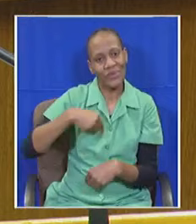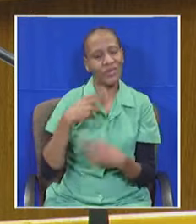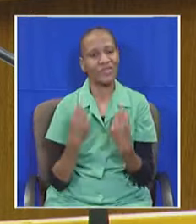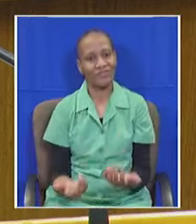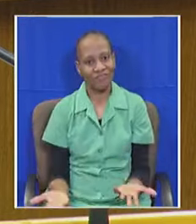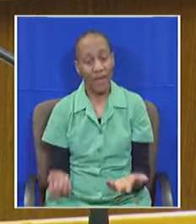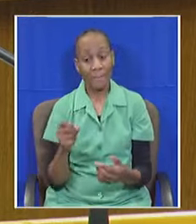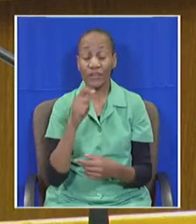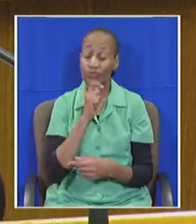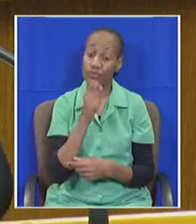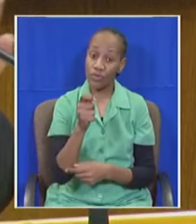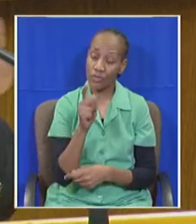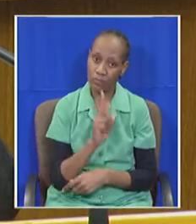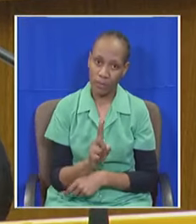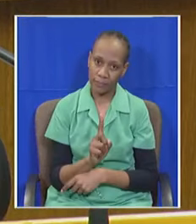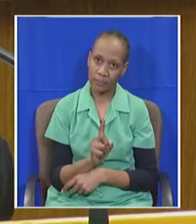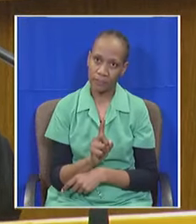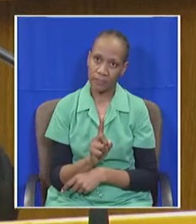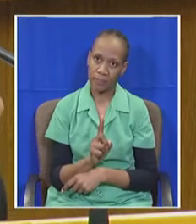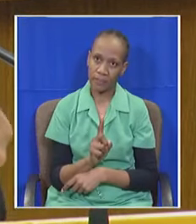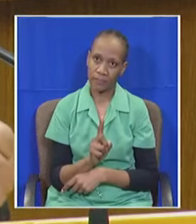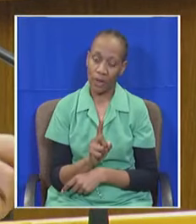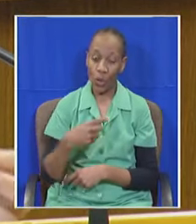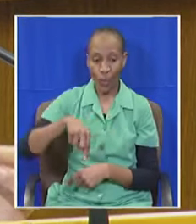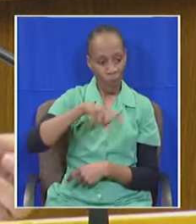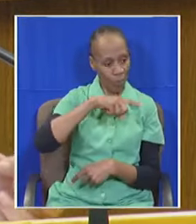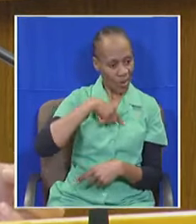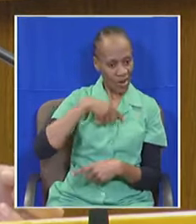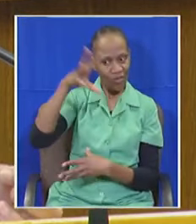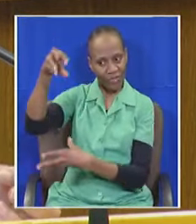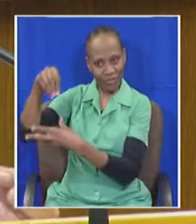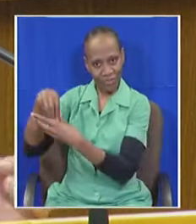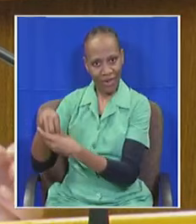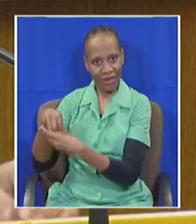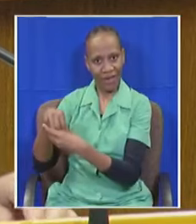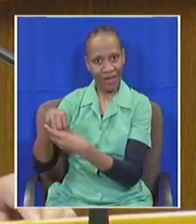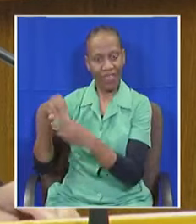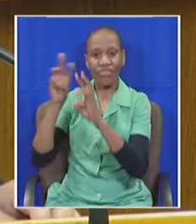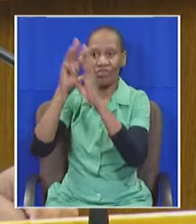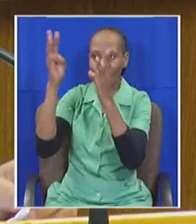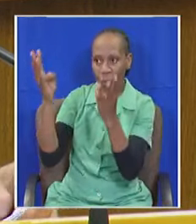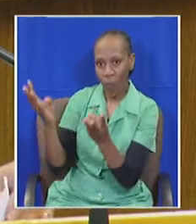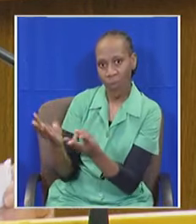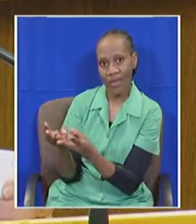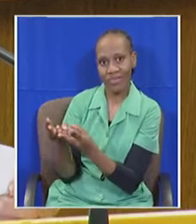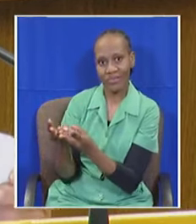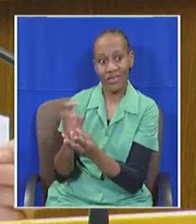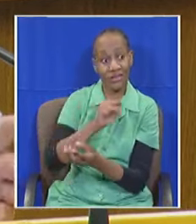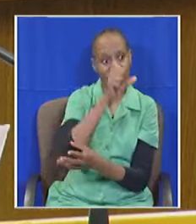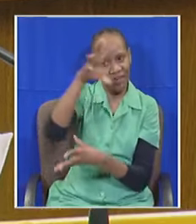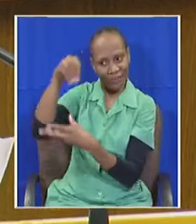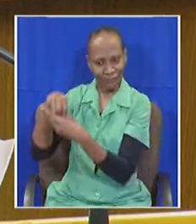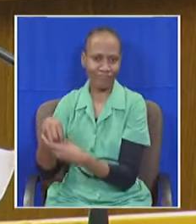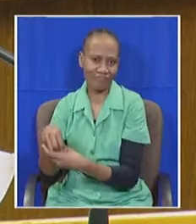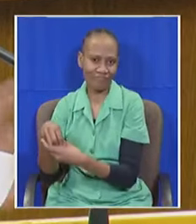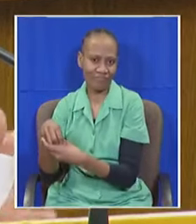the reality is, we are part, as planet Earth, of this universe. And